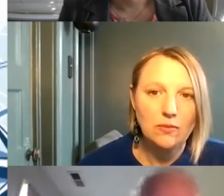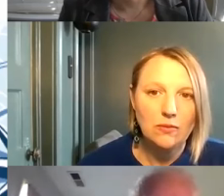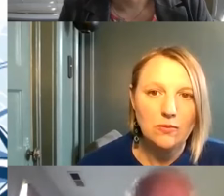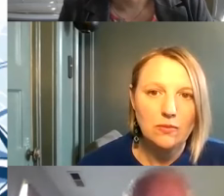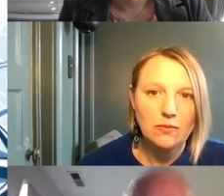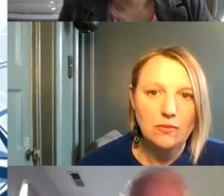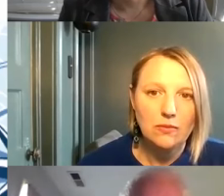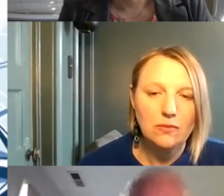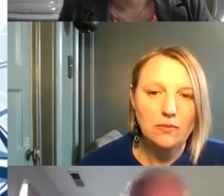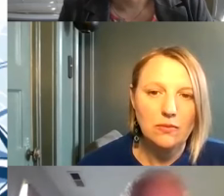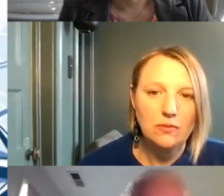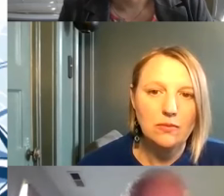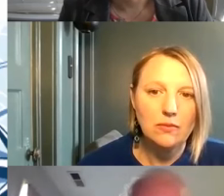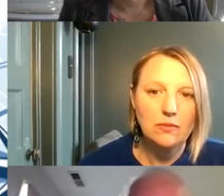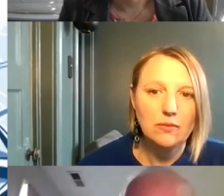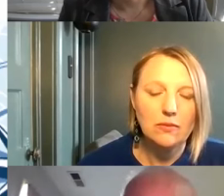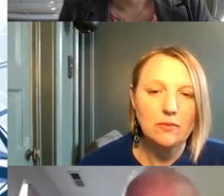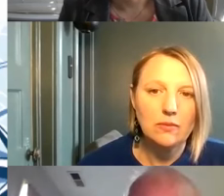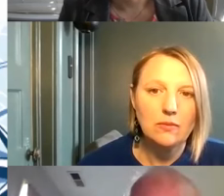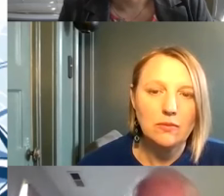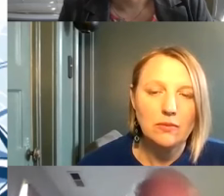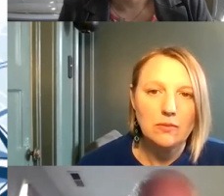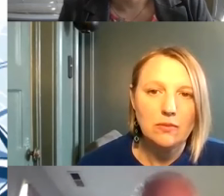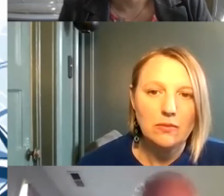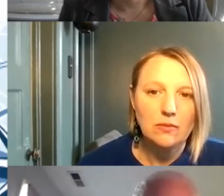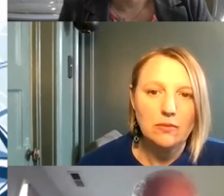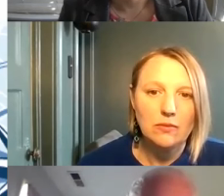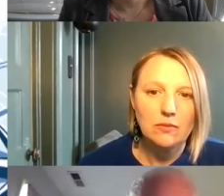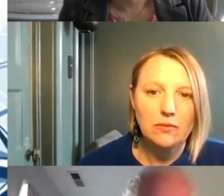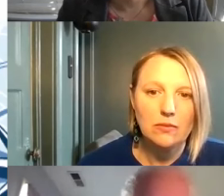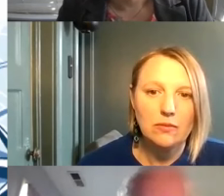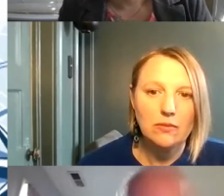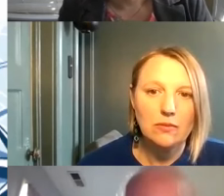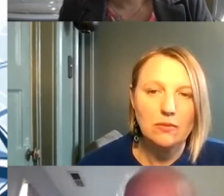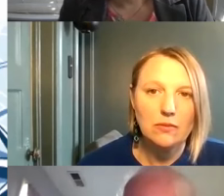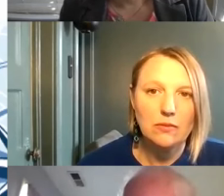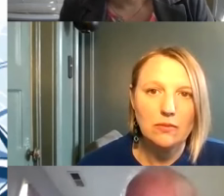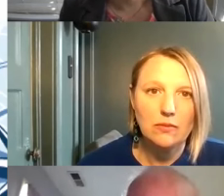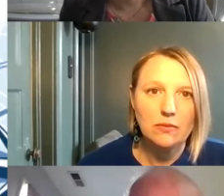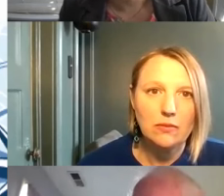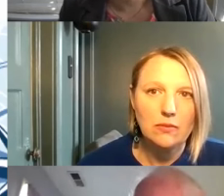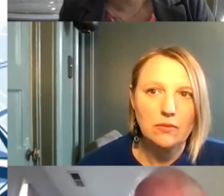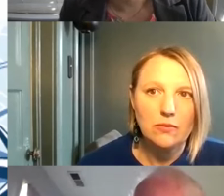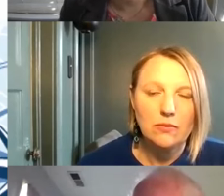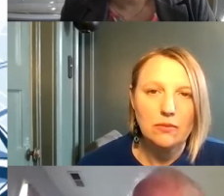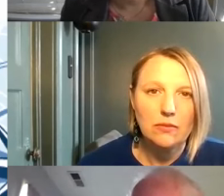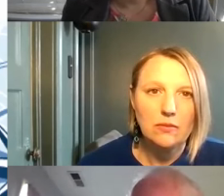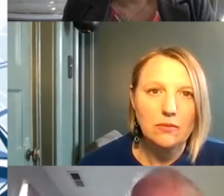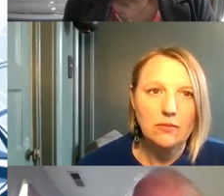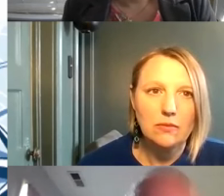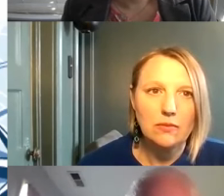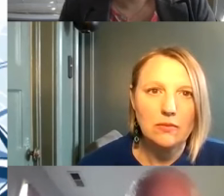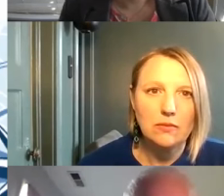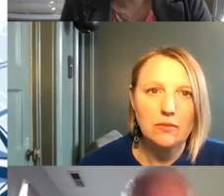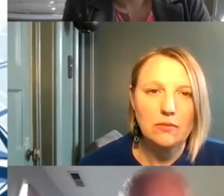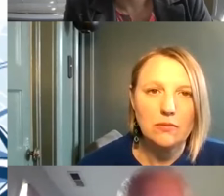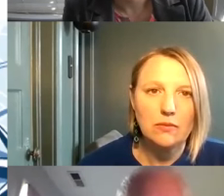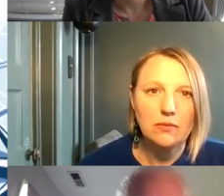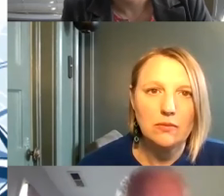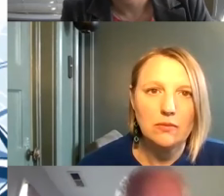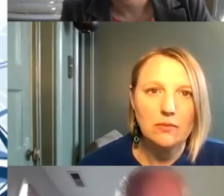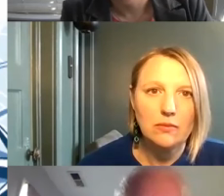that was harder and harder to do for many reasons, which folks in the audience know better than anyone. Anyone